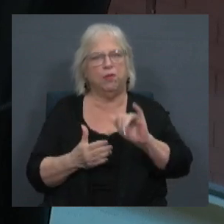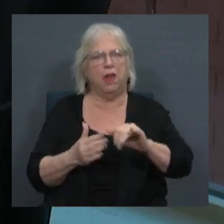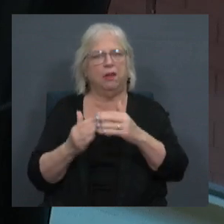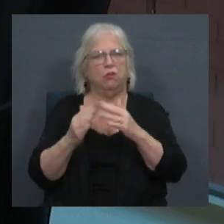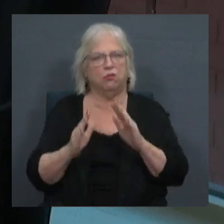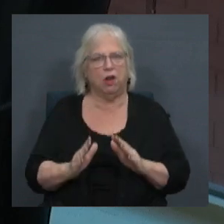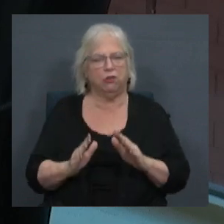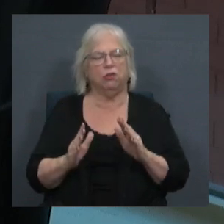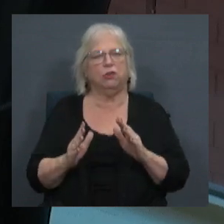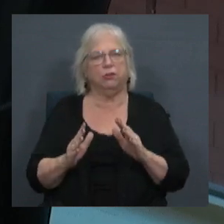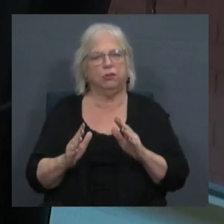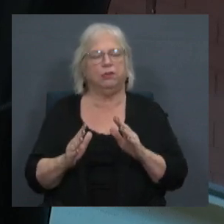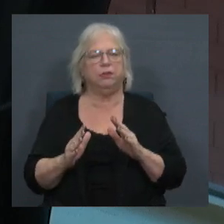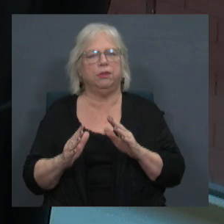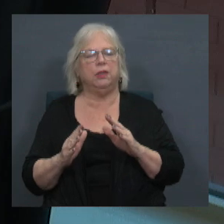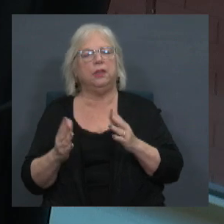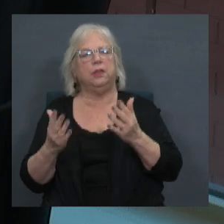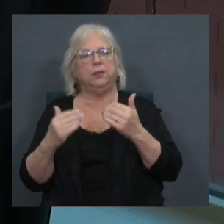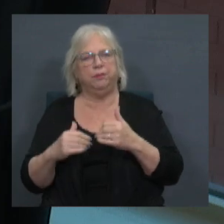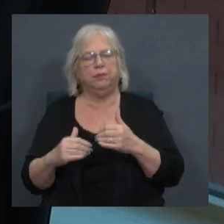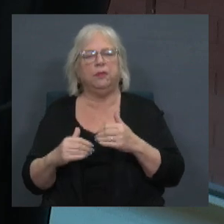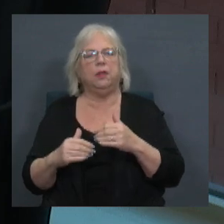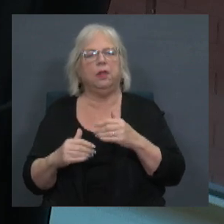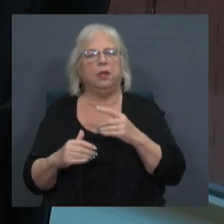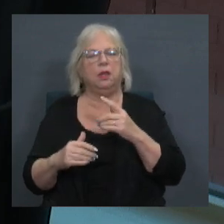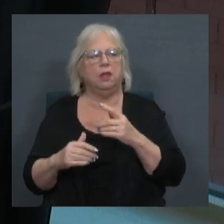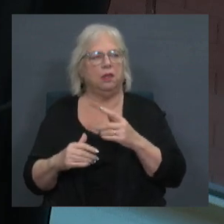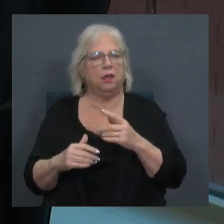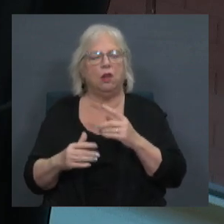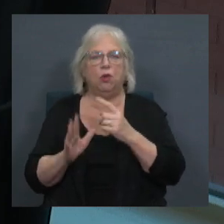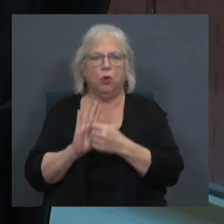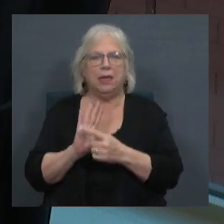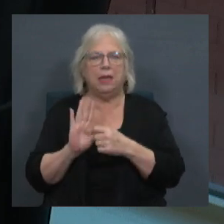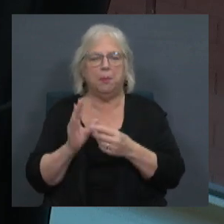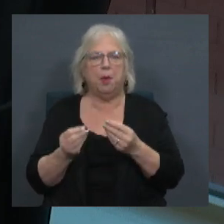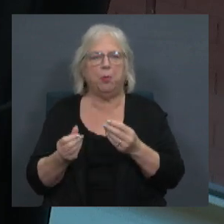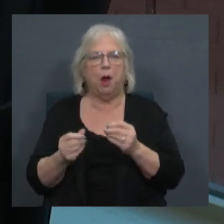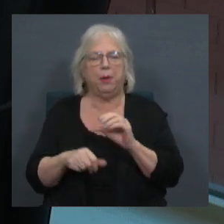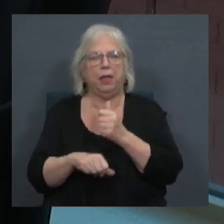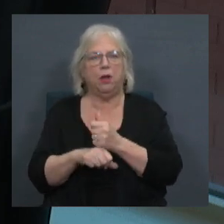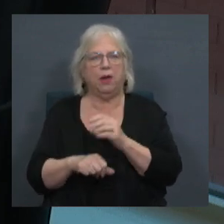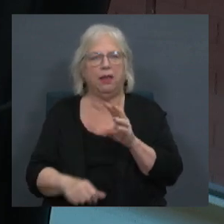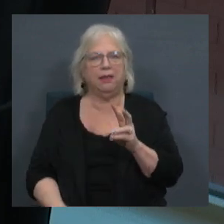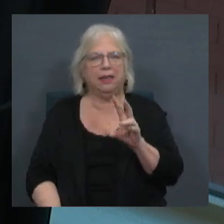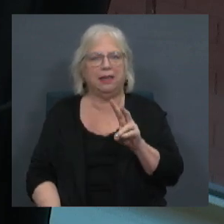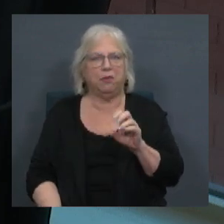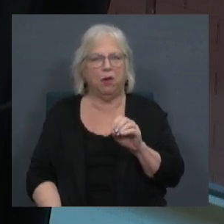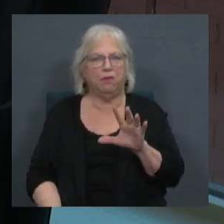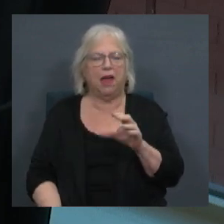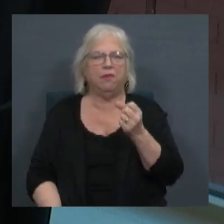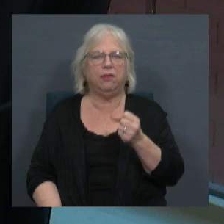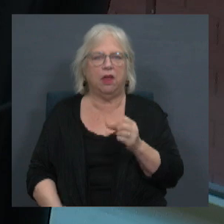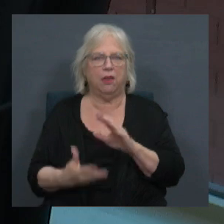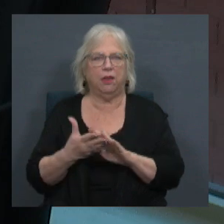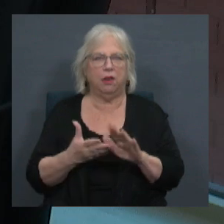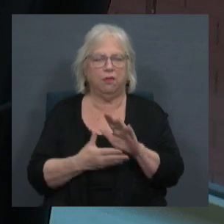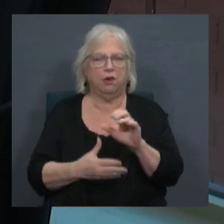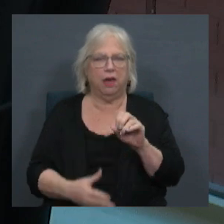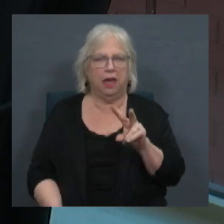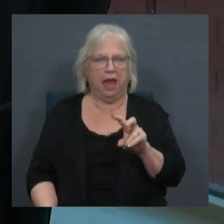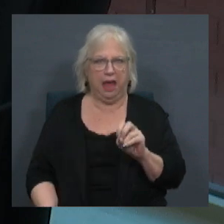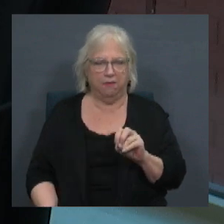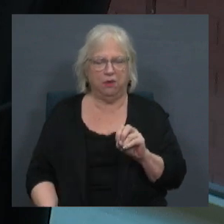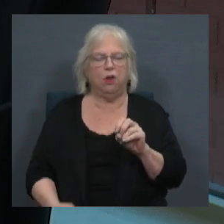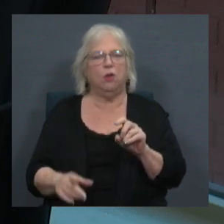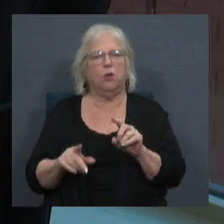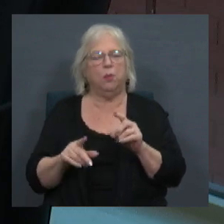an emergency, and for other purposes. An ordinance to condemn the property located at 6705 South University Avenue, Little Rock,